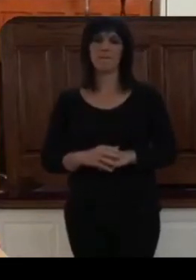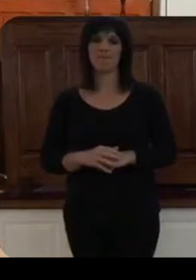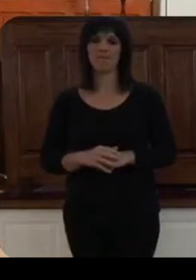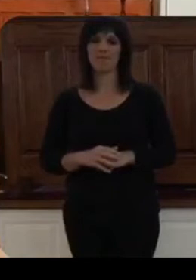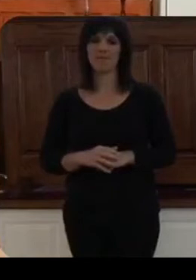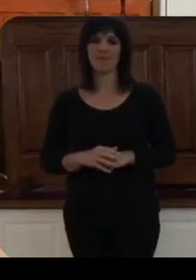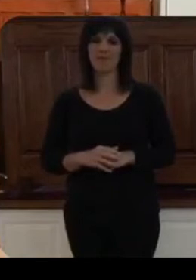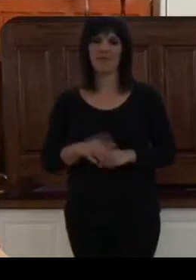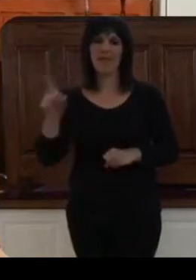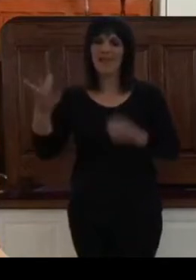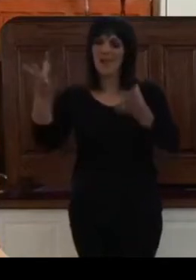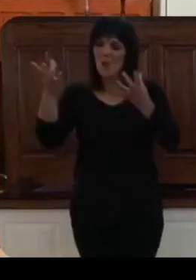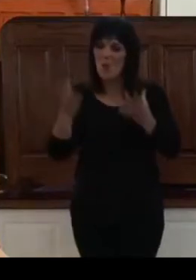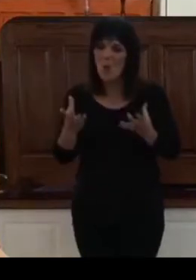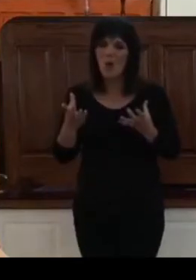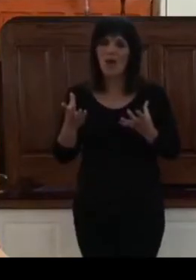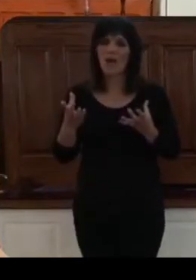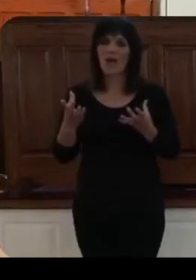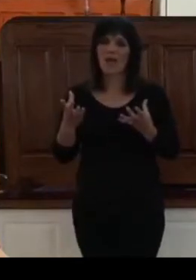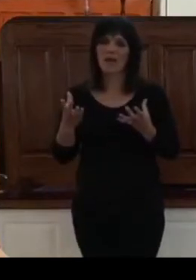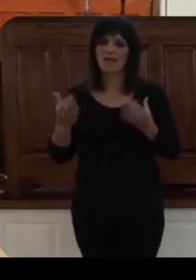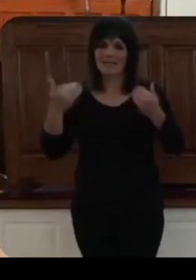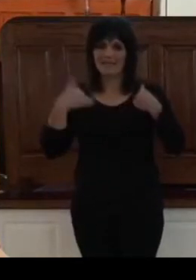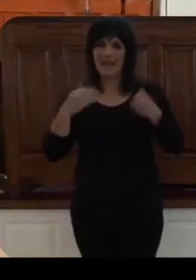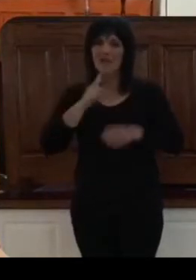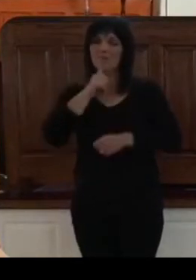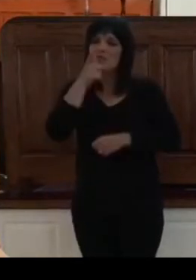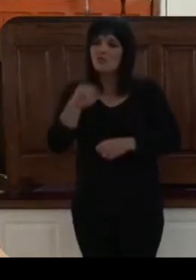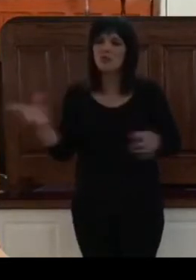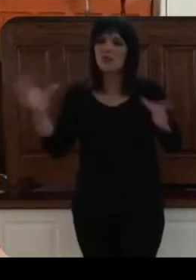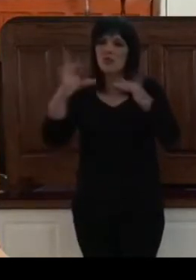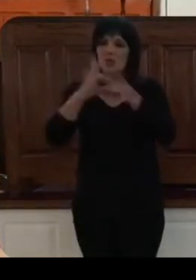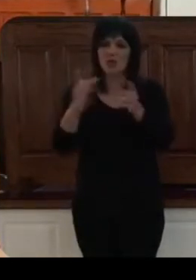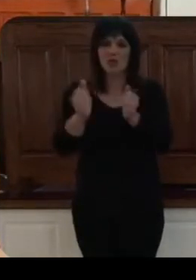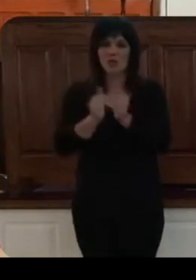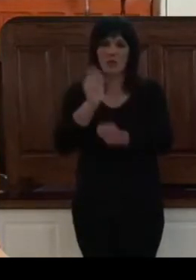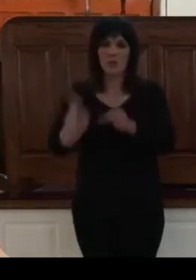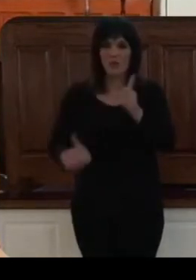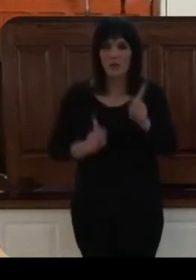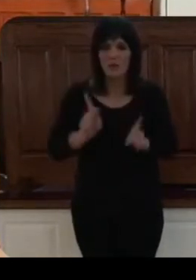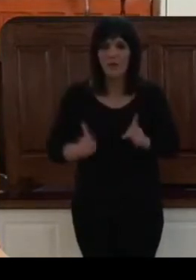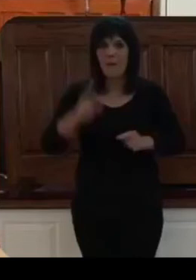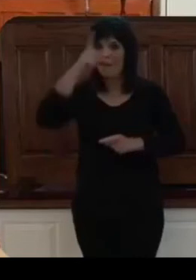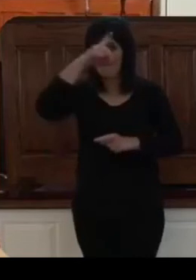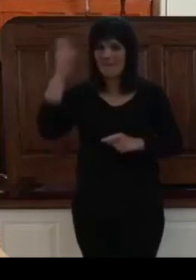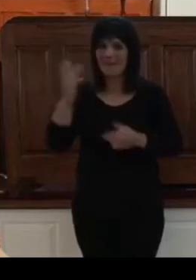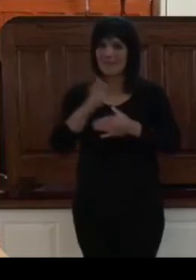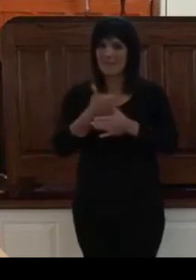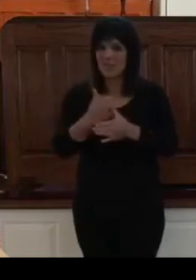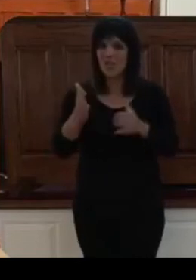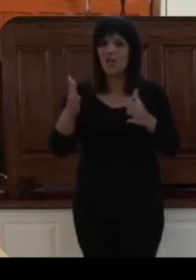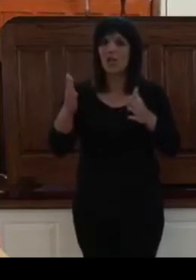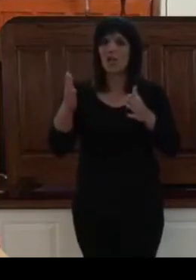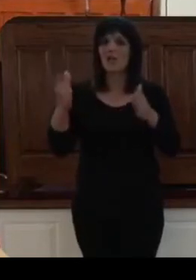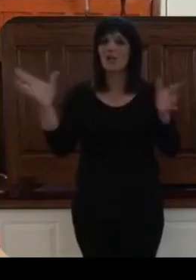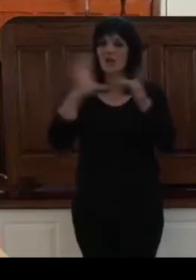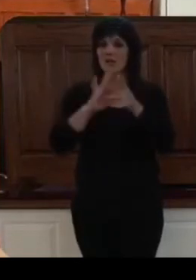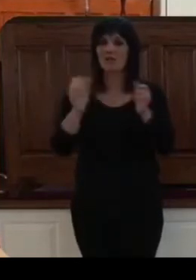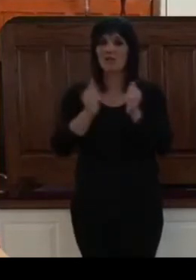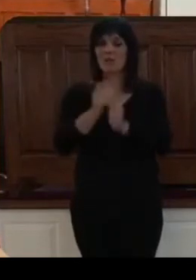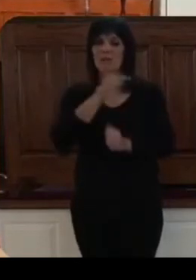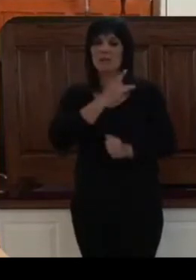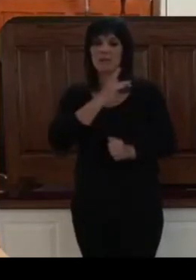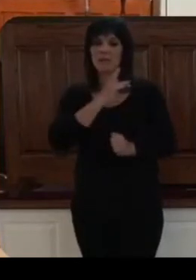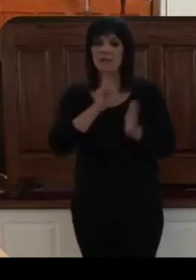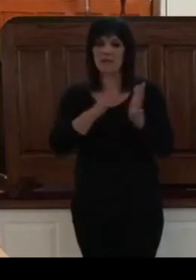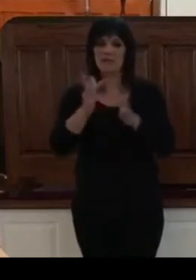building real, genuine relationships with people because they shared a relationship with Jesus Christ. That's the way church should